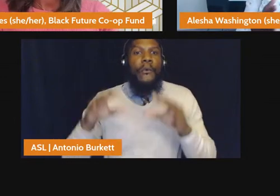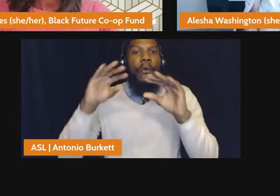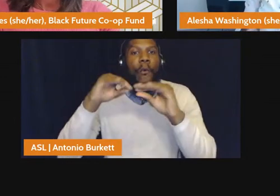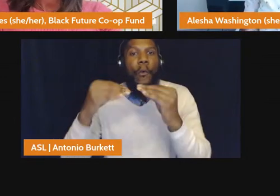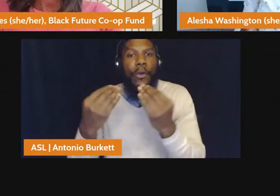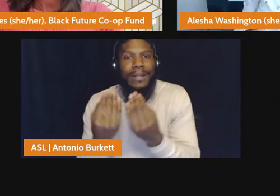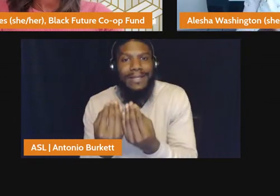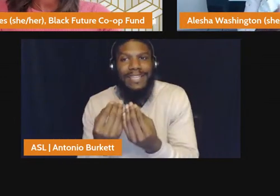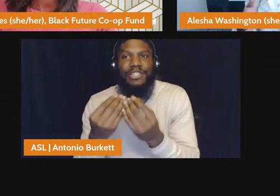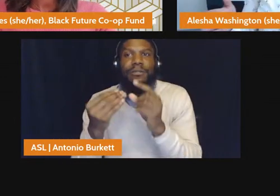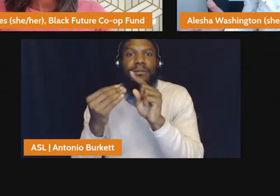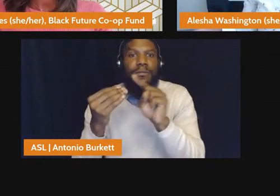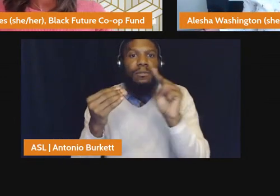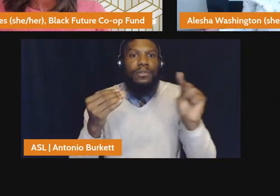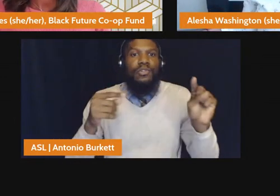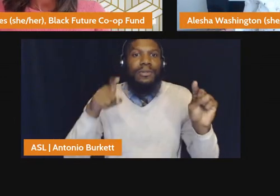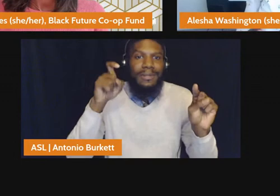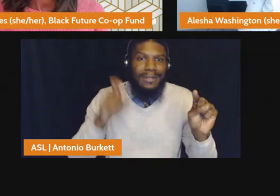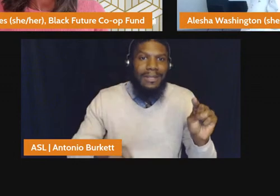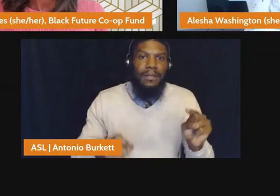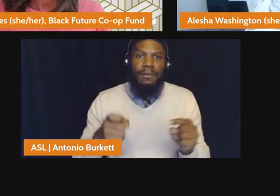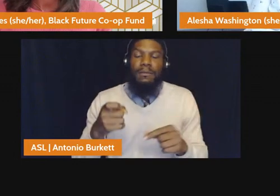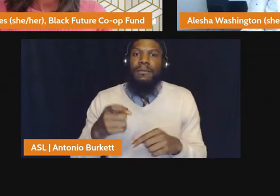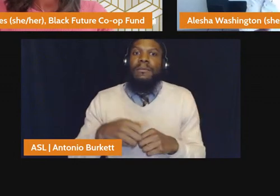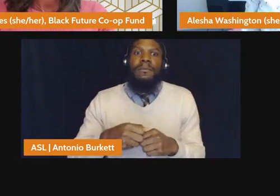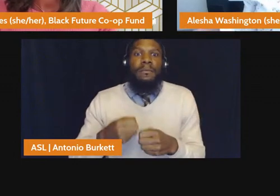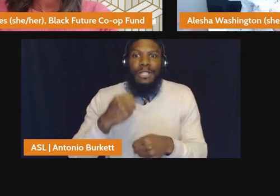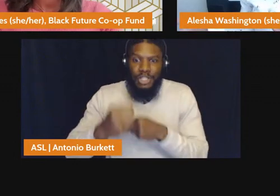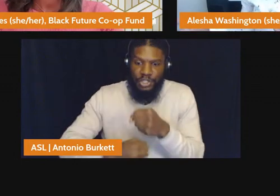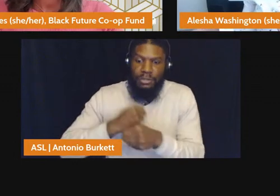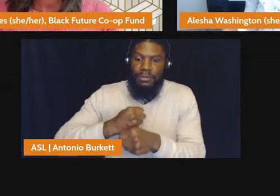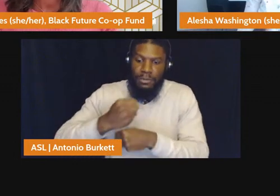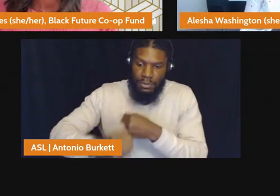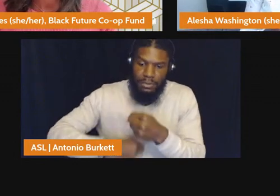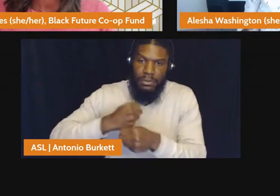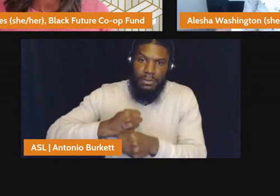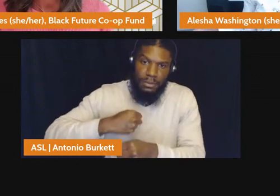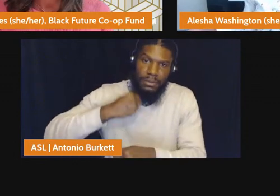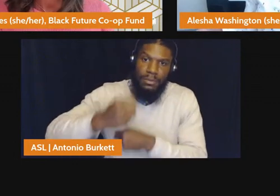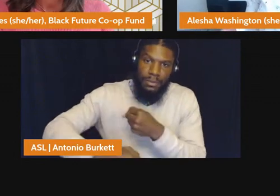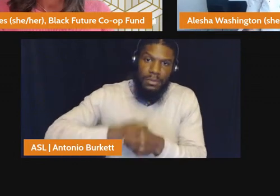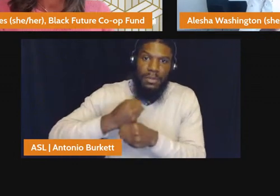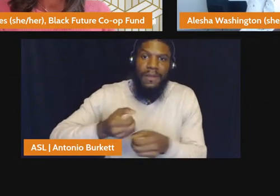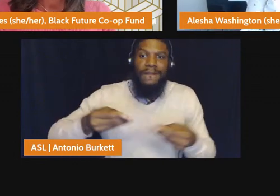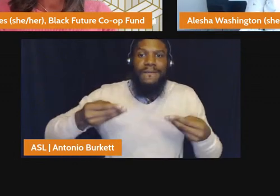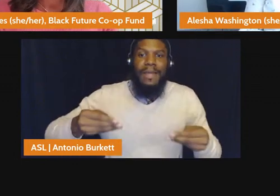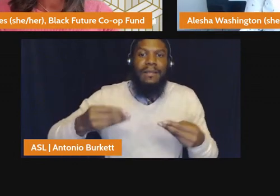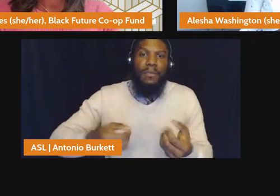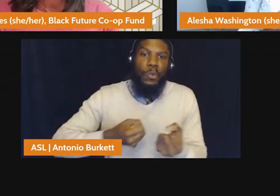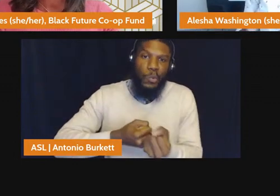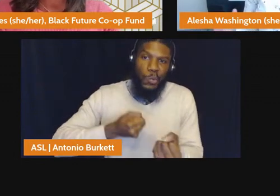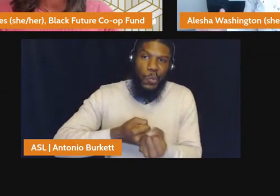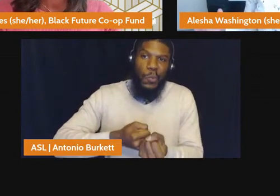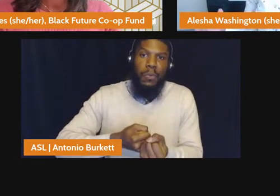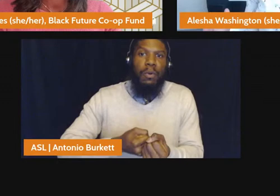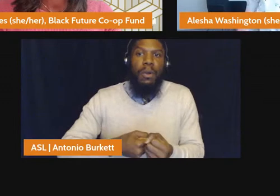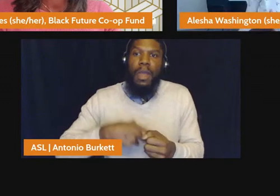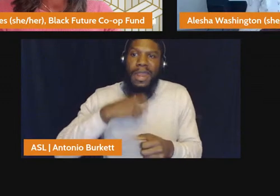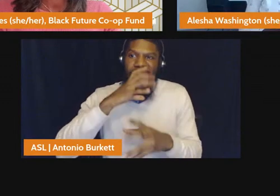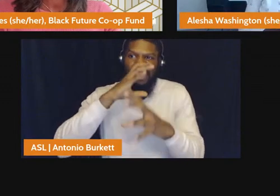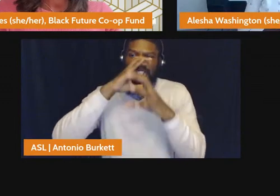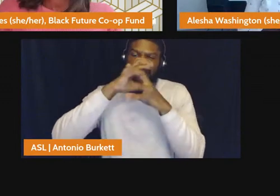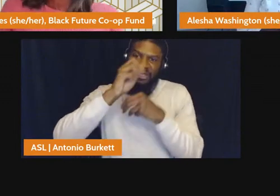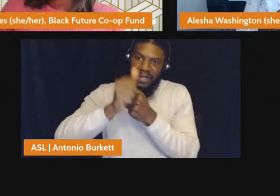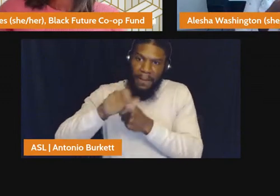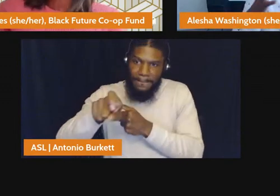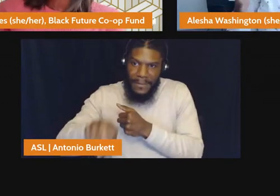need multi-year flexible support for them to be able to have the kind of runway to do the kind of work and achieve the kind of